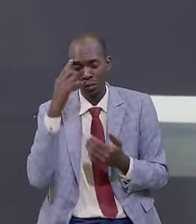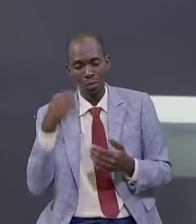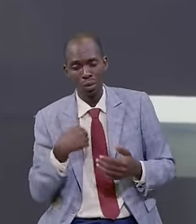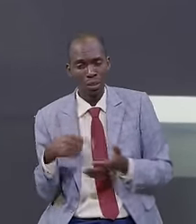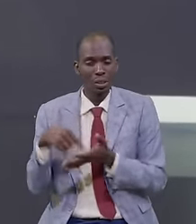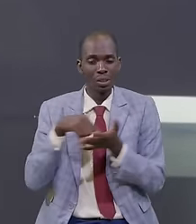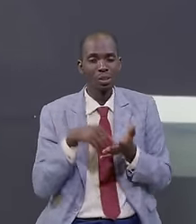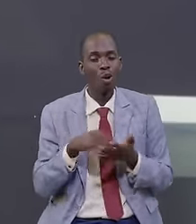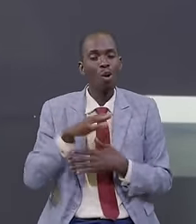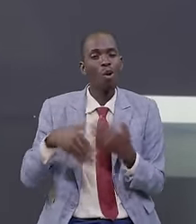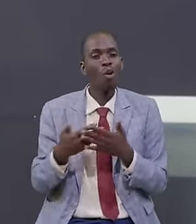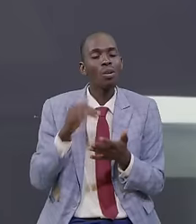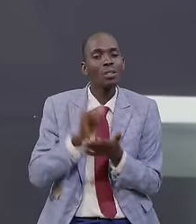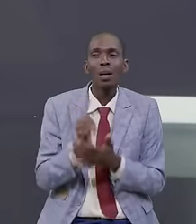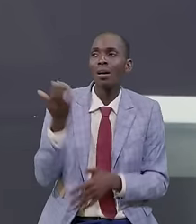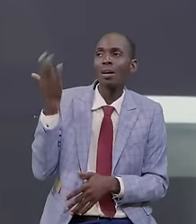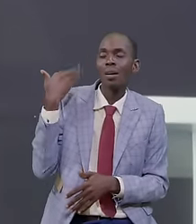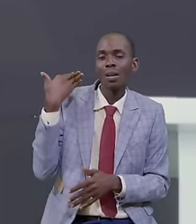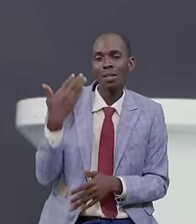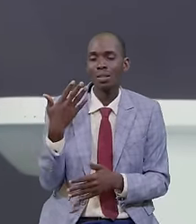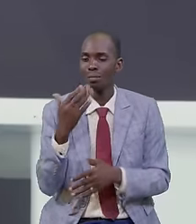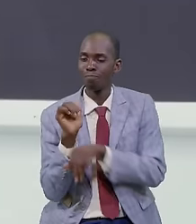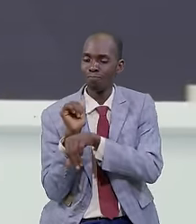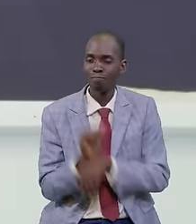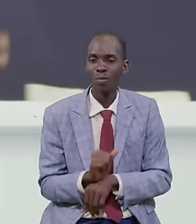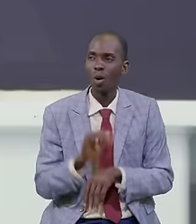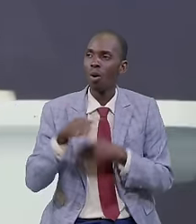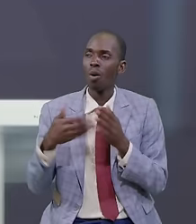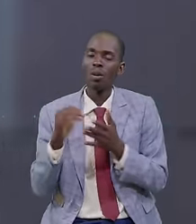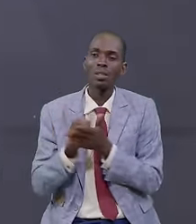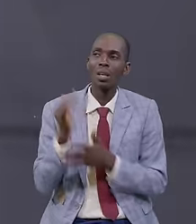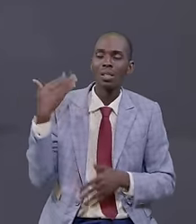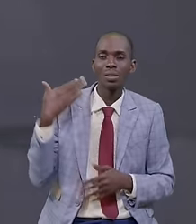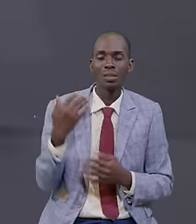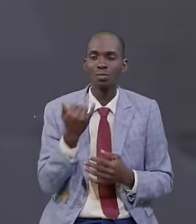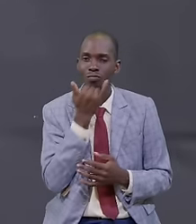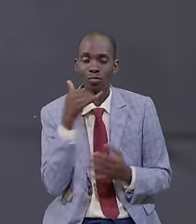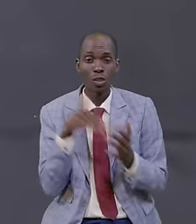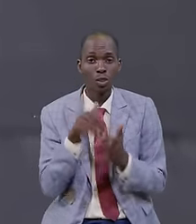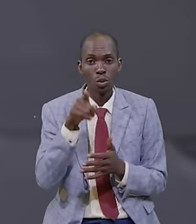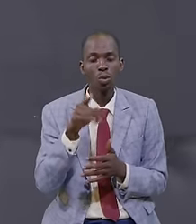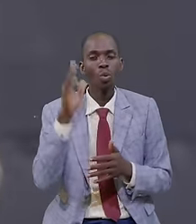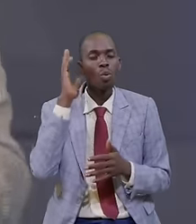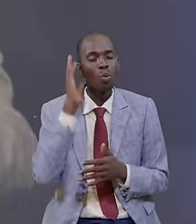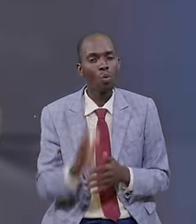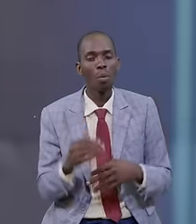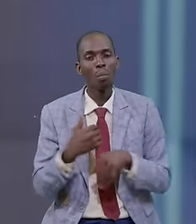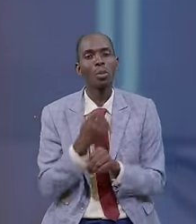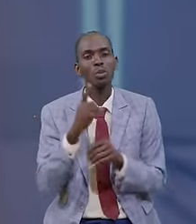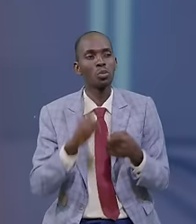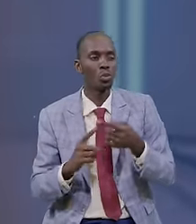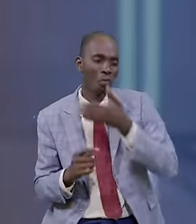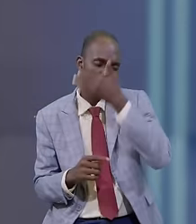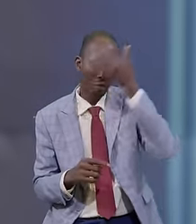All that will suppress your mind. All that will replace the dream that you have. But